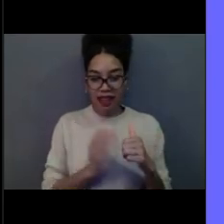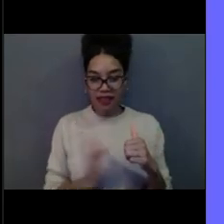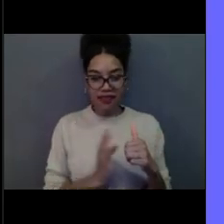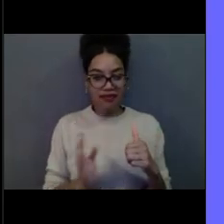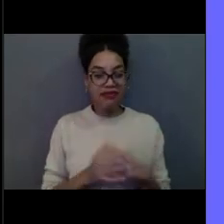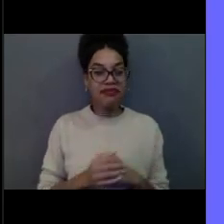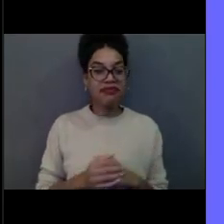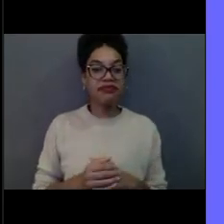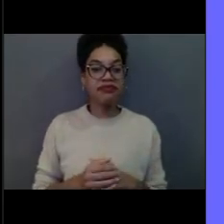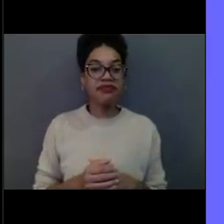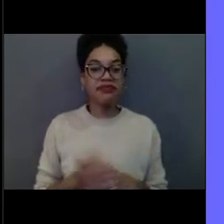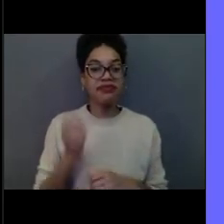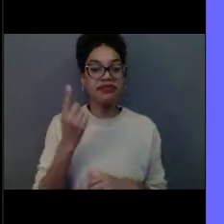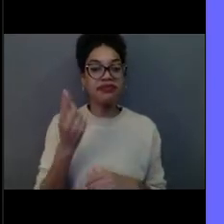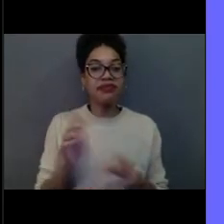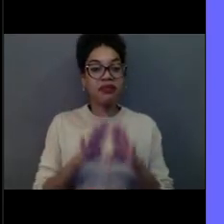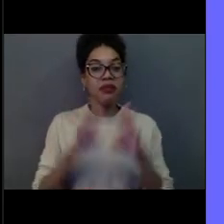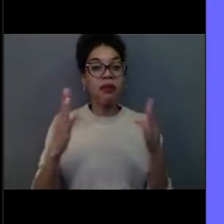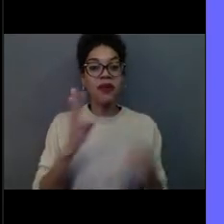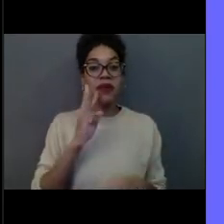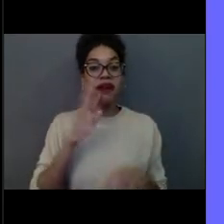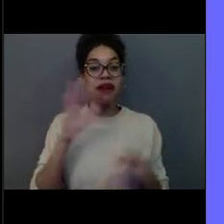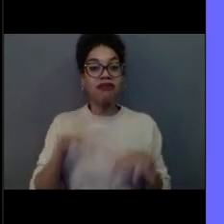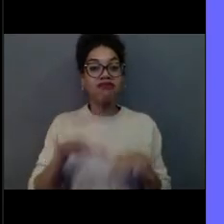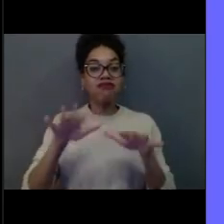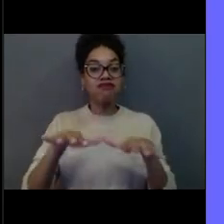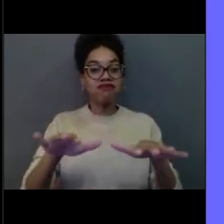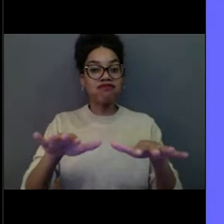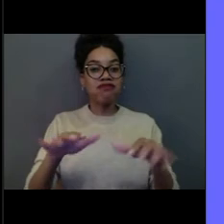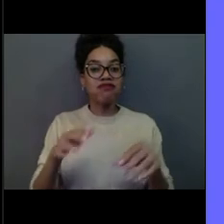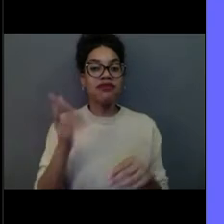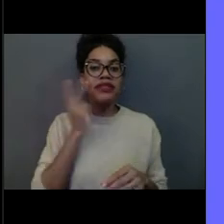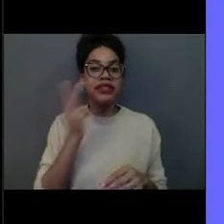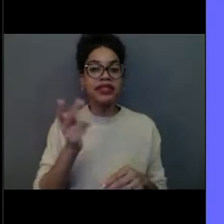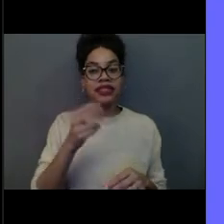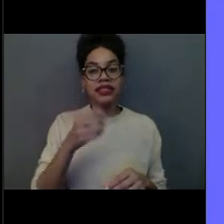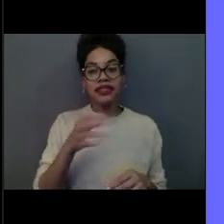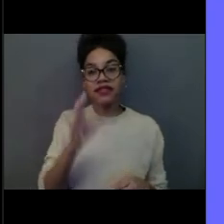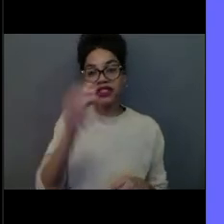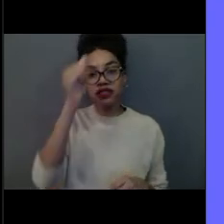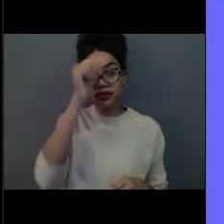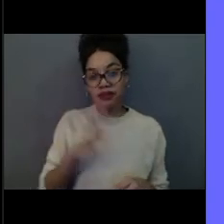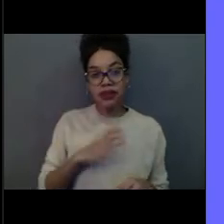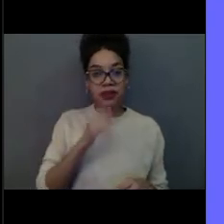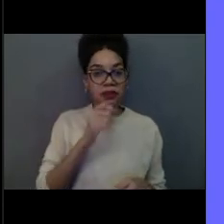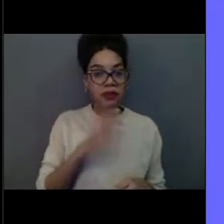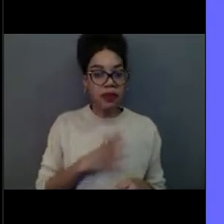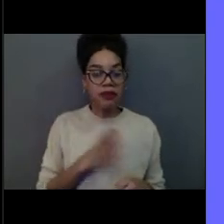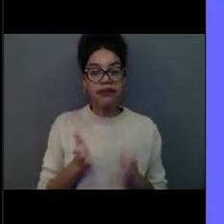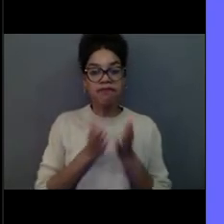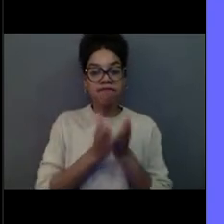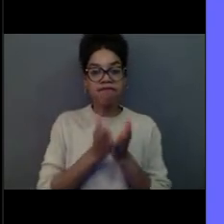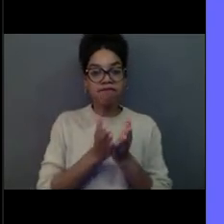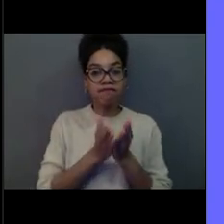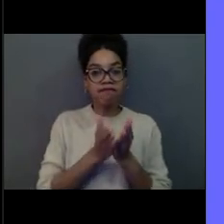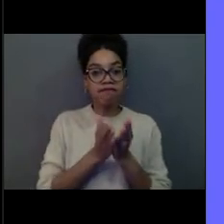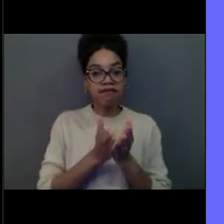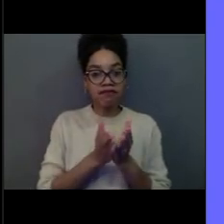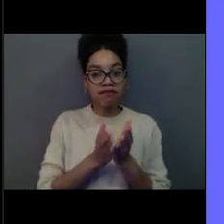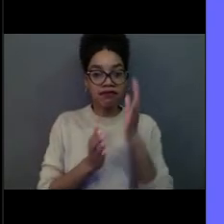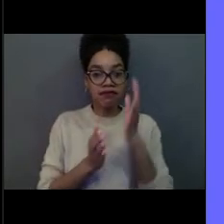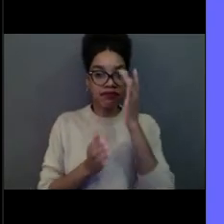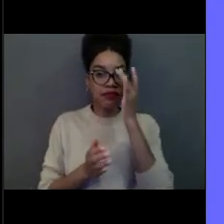open waters, you might find fishermen and women on these harvest vessels. And these vessels might look something like the boats that you